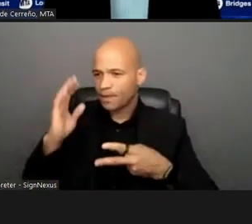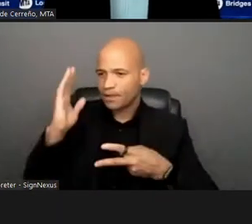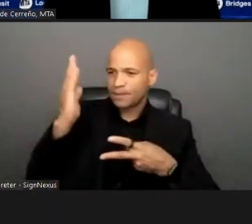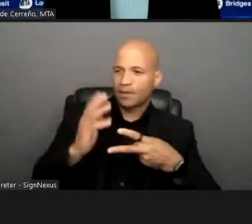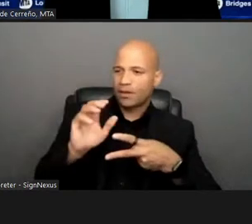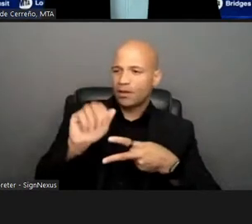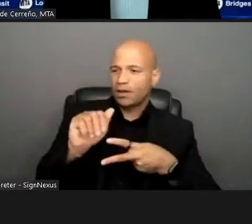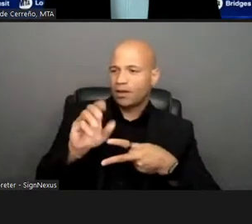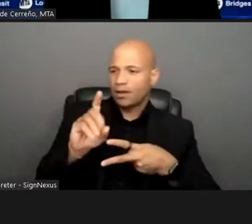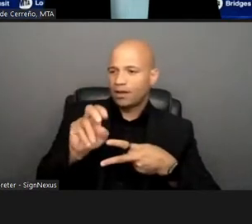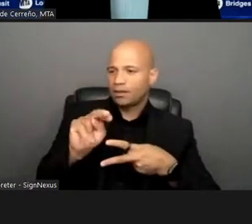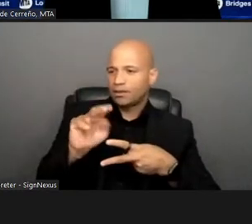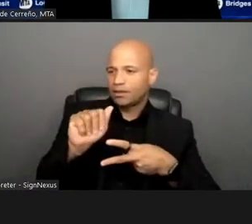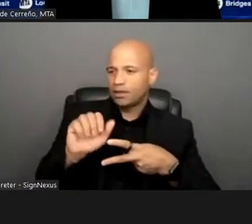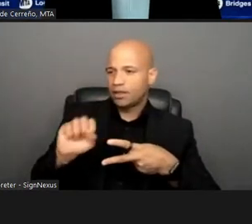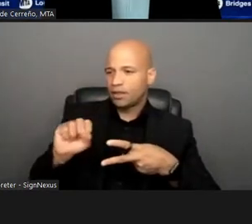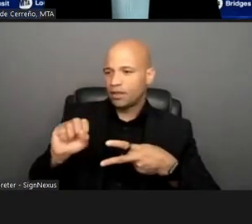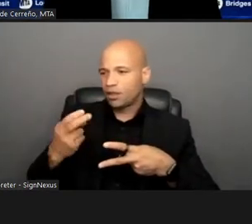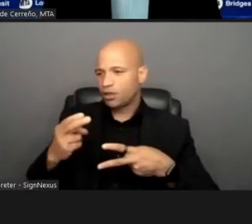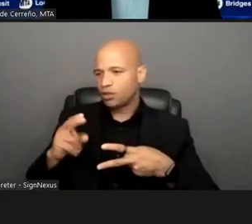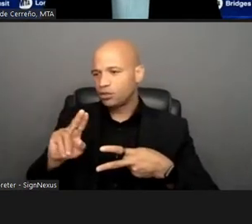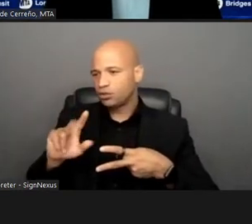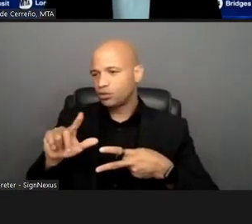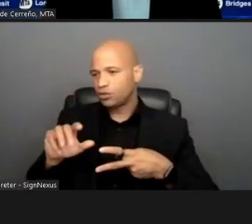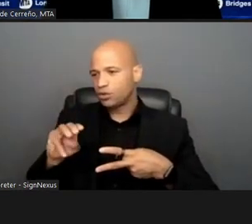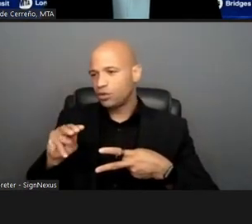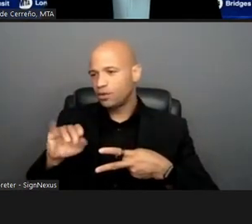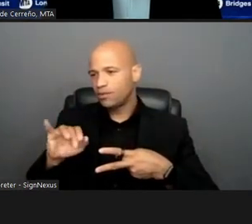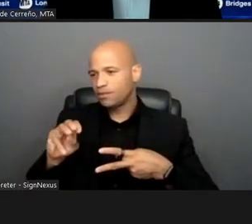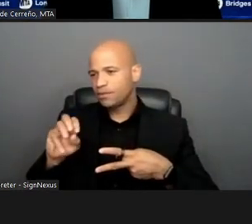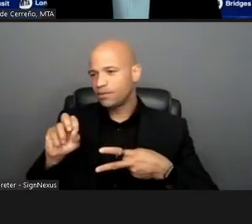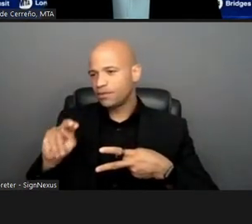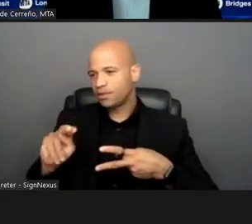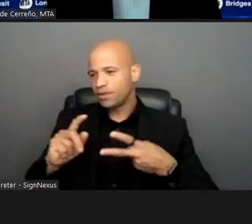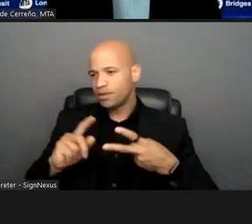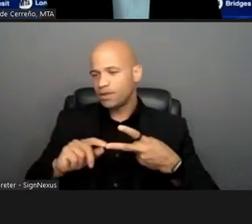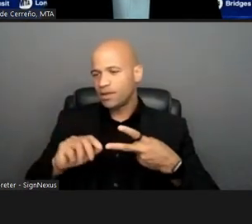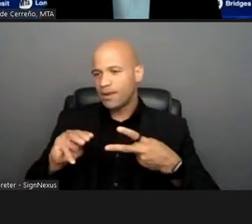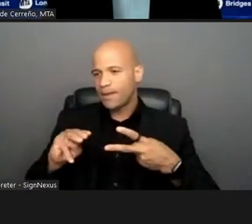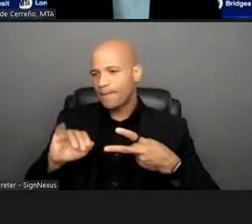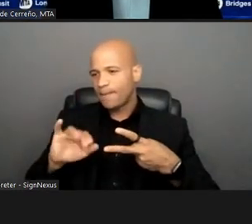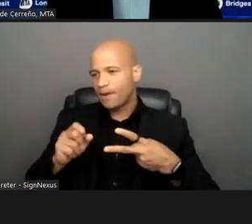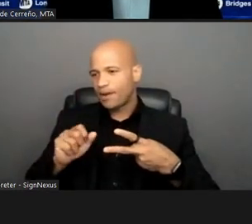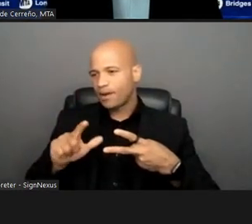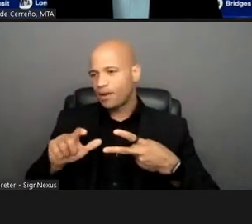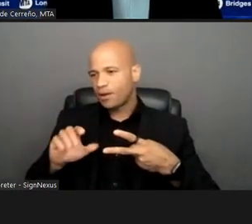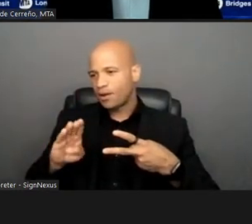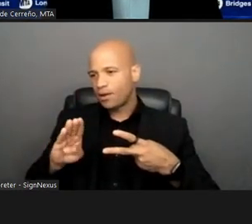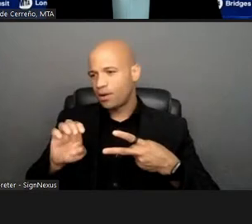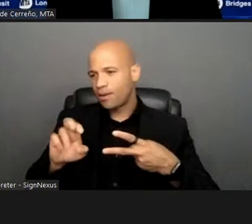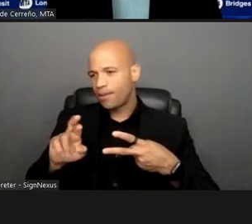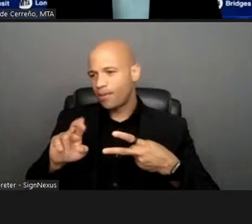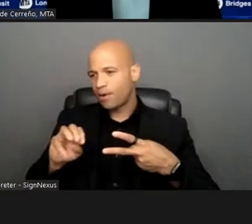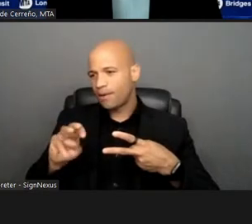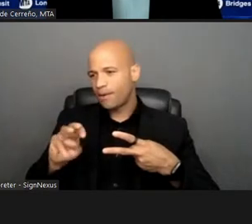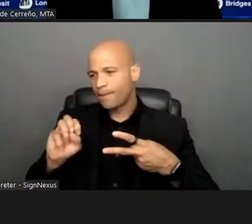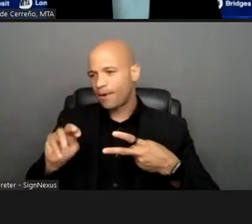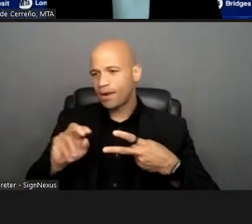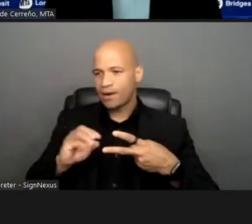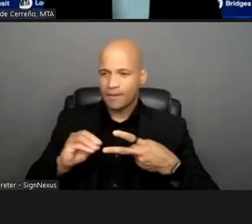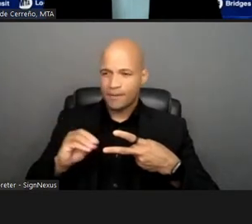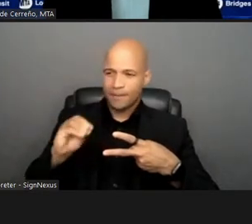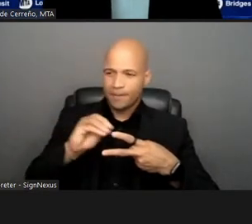Adina shulimson followed by Michael Berman our next speaker is Michael Berman followed by